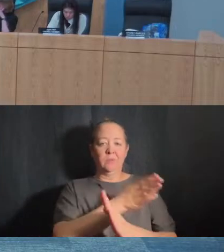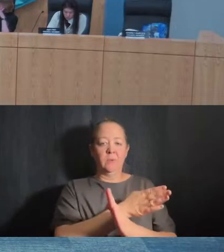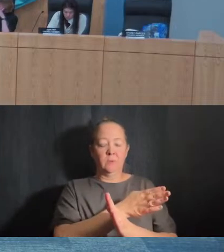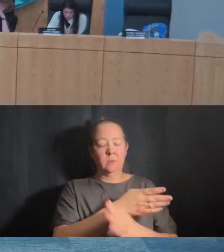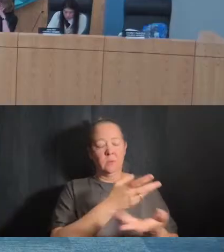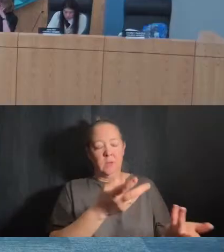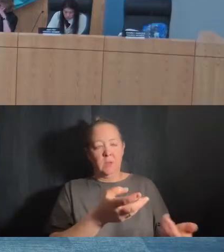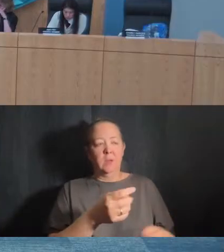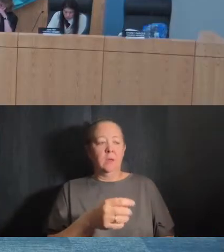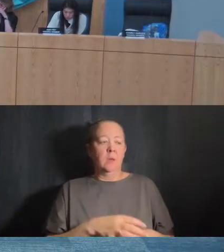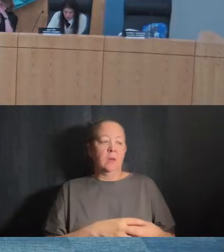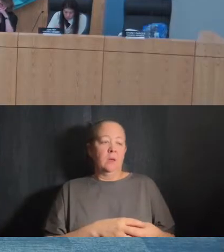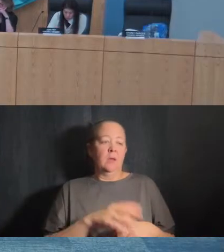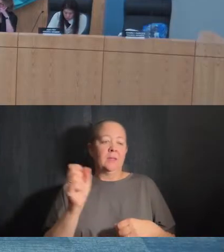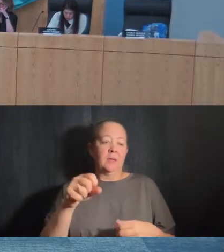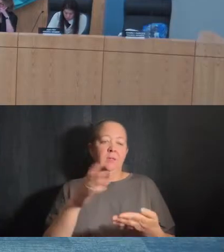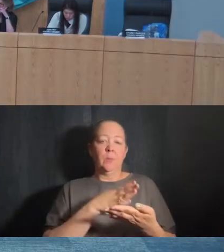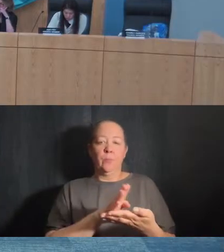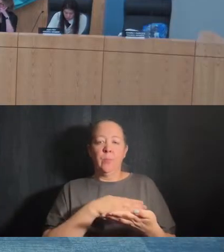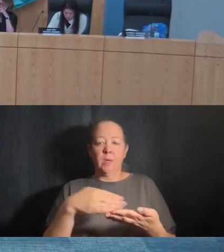the budget will need to have numbers in it.